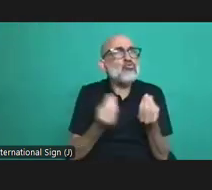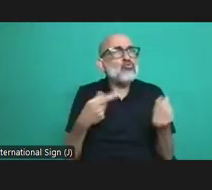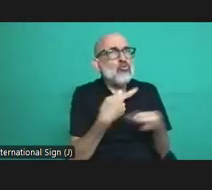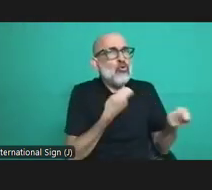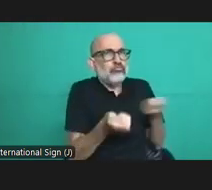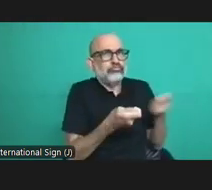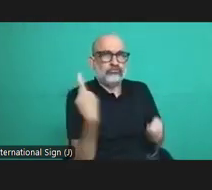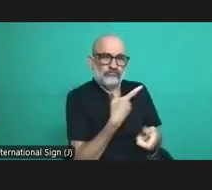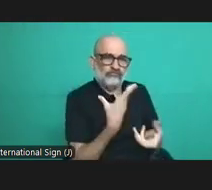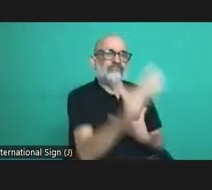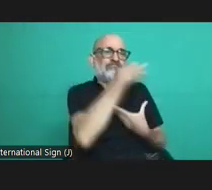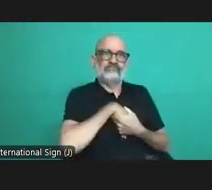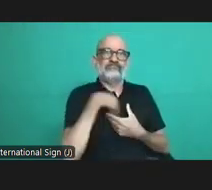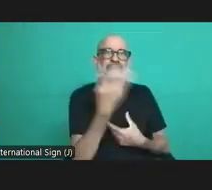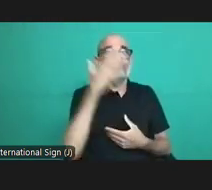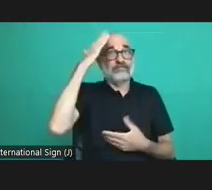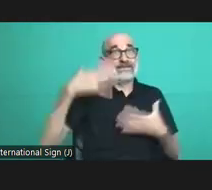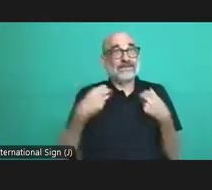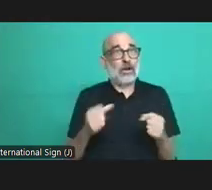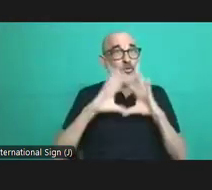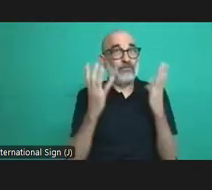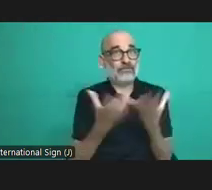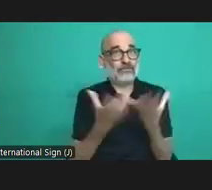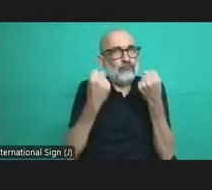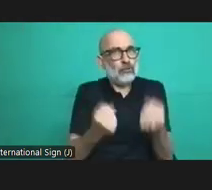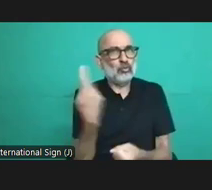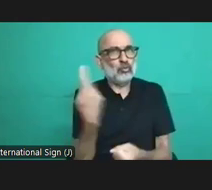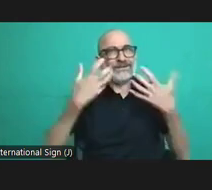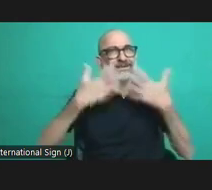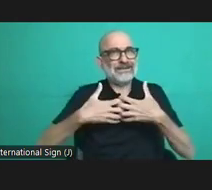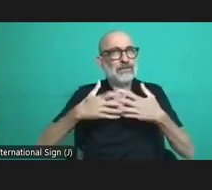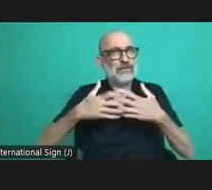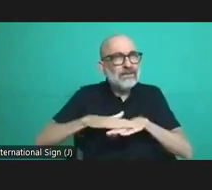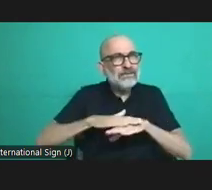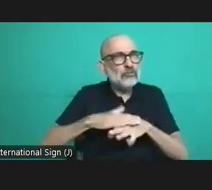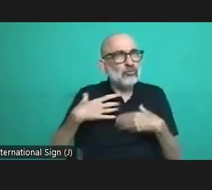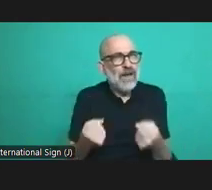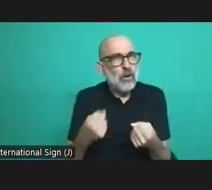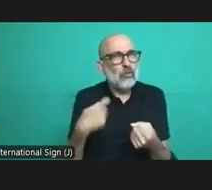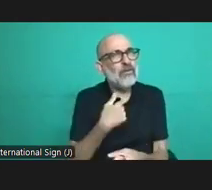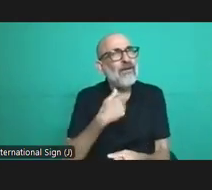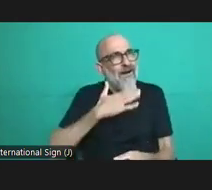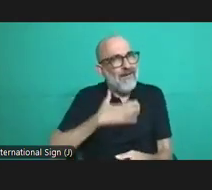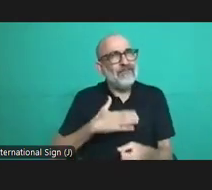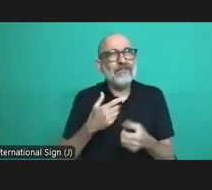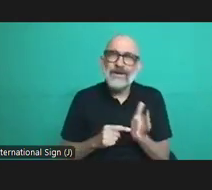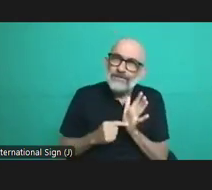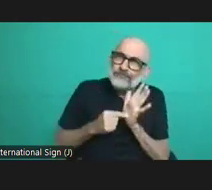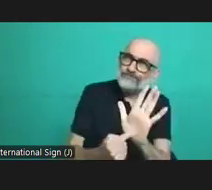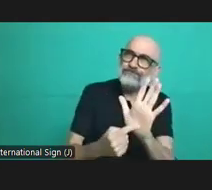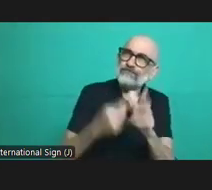today. The renewed framework for the essential public health functions was actually published in 2020 by